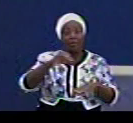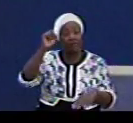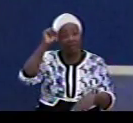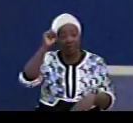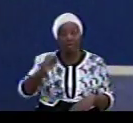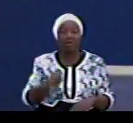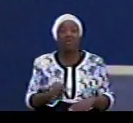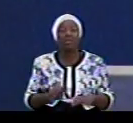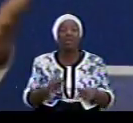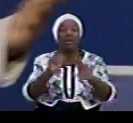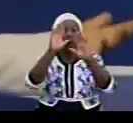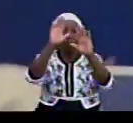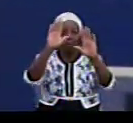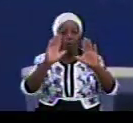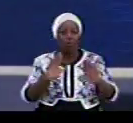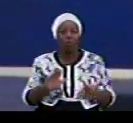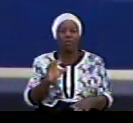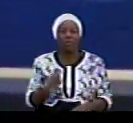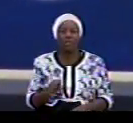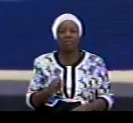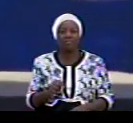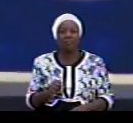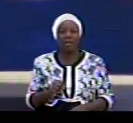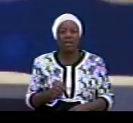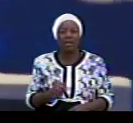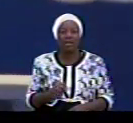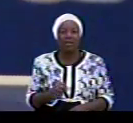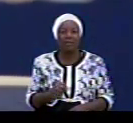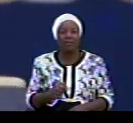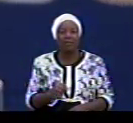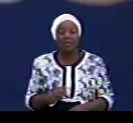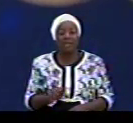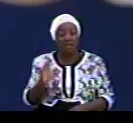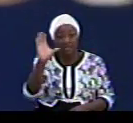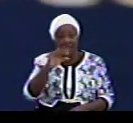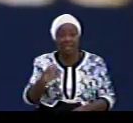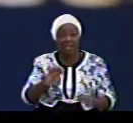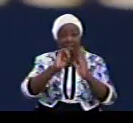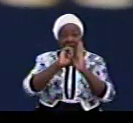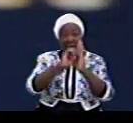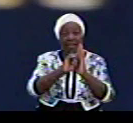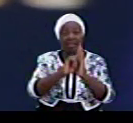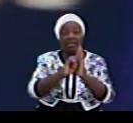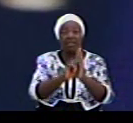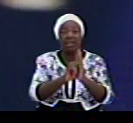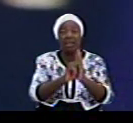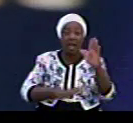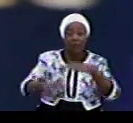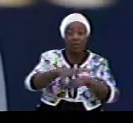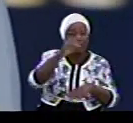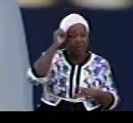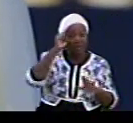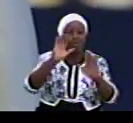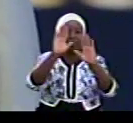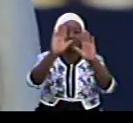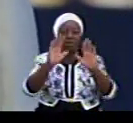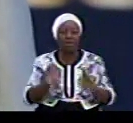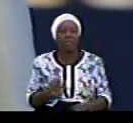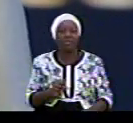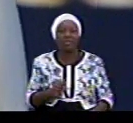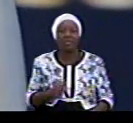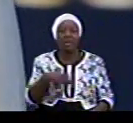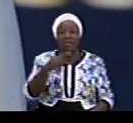wonders. Seeking signs above his wonders. The wonder of